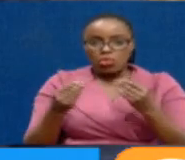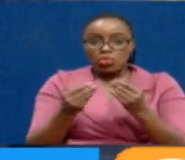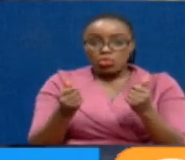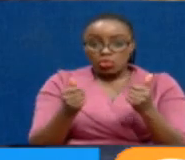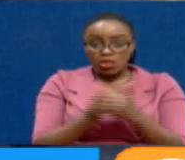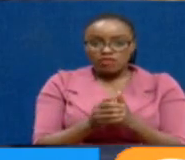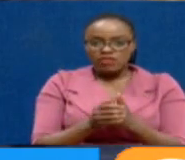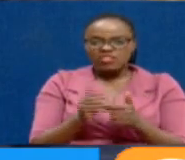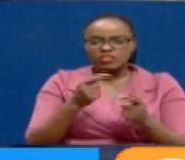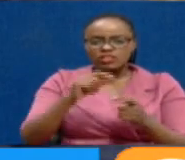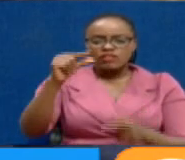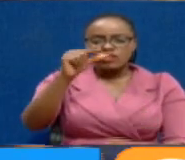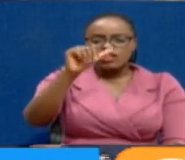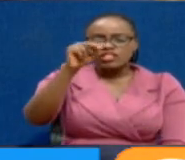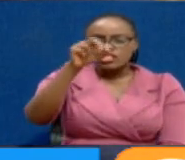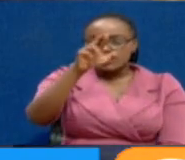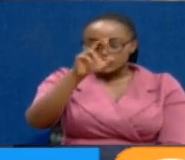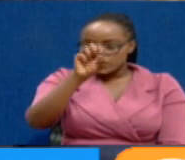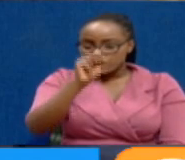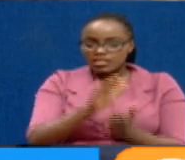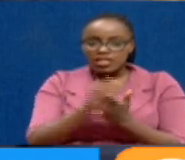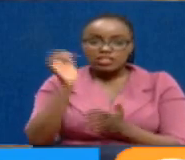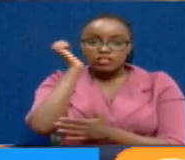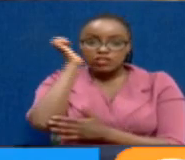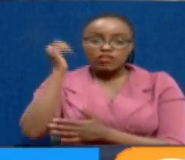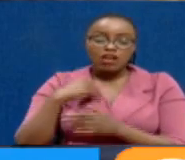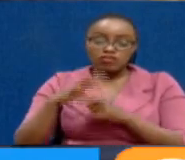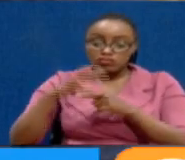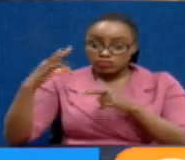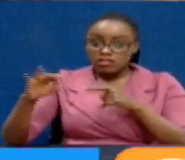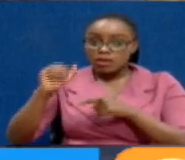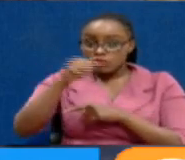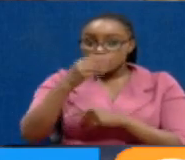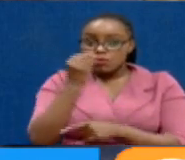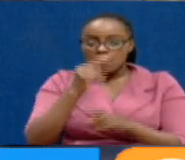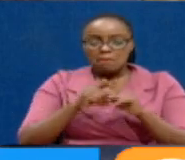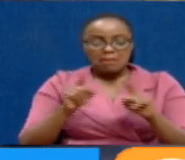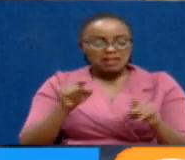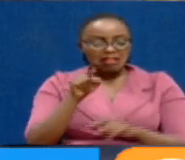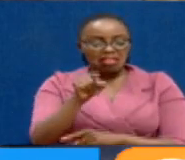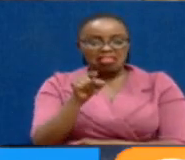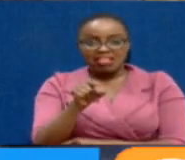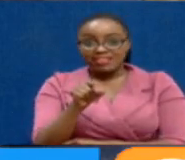sell ginger and lemons, and these are good vegetables and fruits. Take them, but it's not